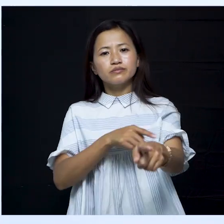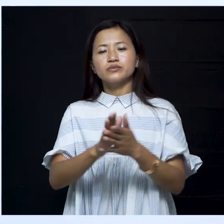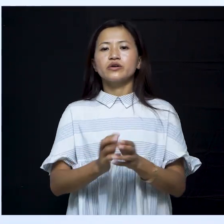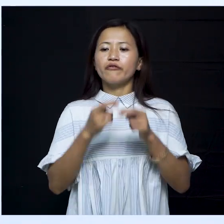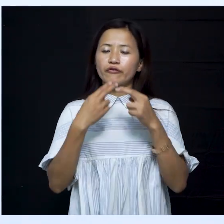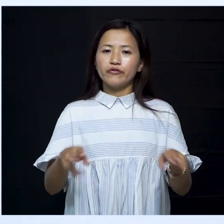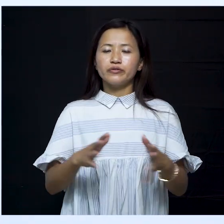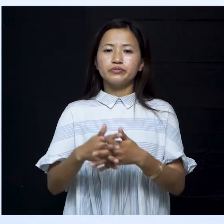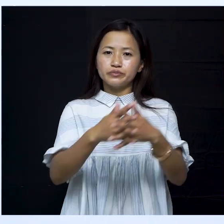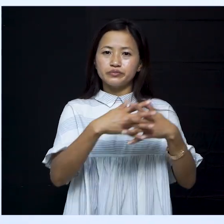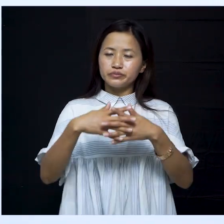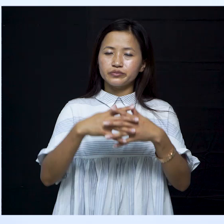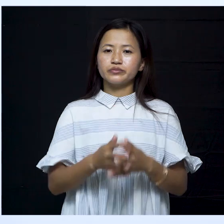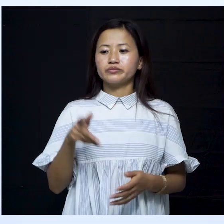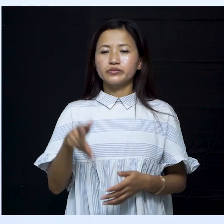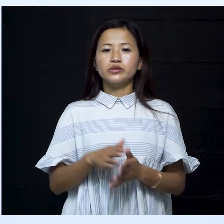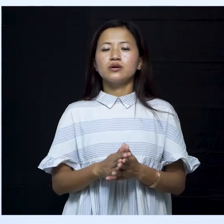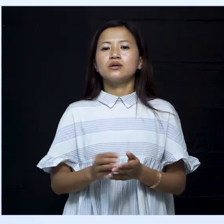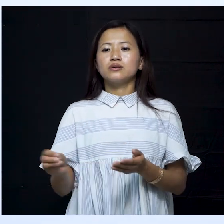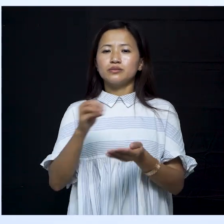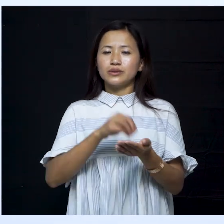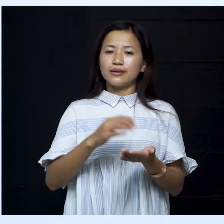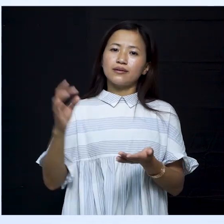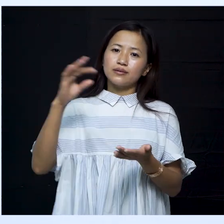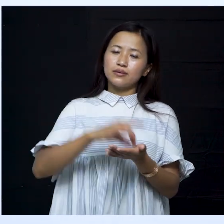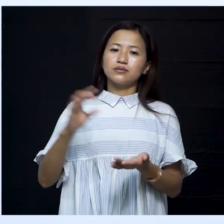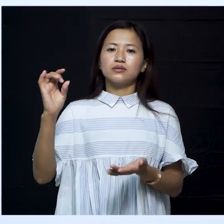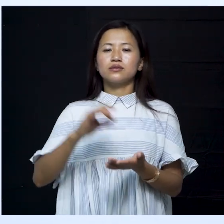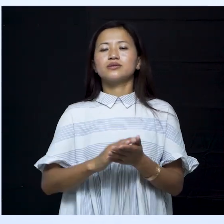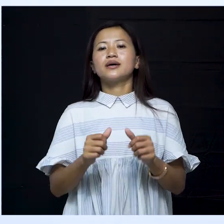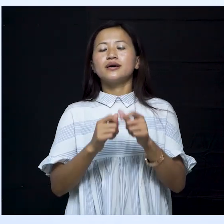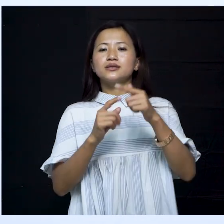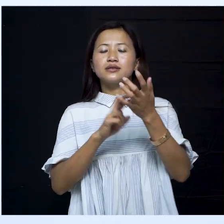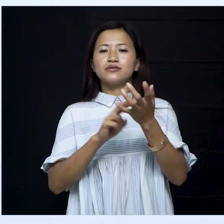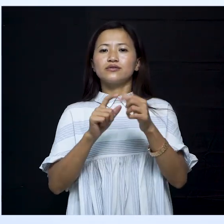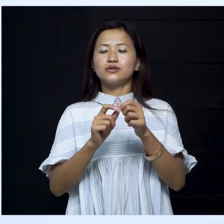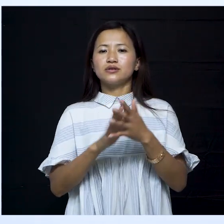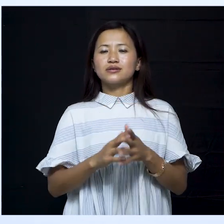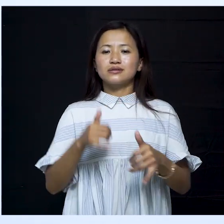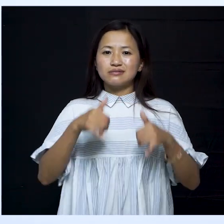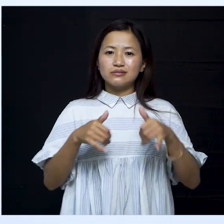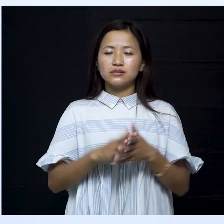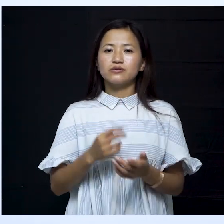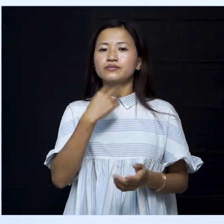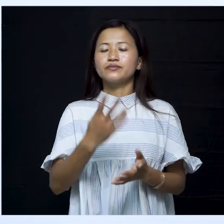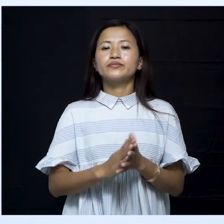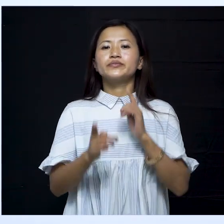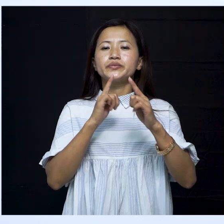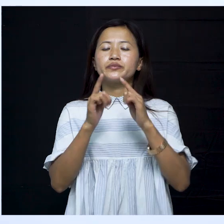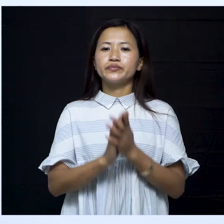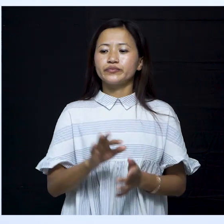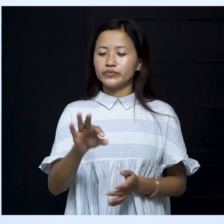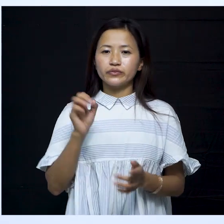has freed it and replaced it with a more active voice and a direct way of talking. Take